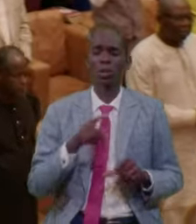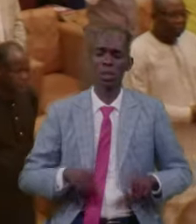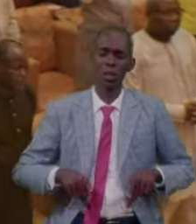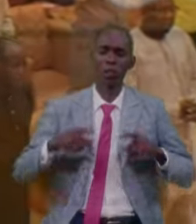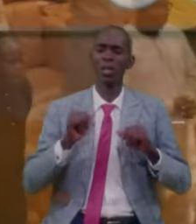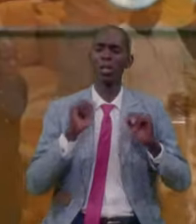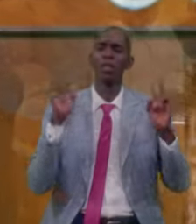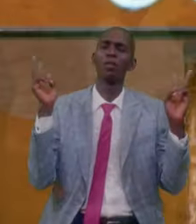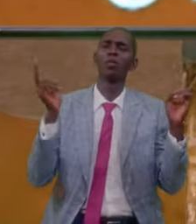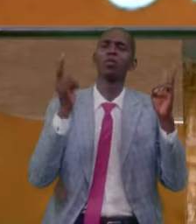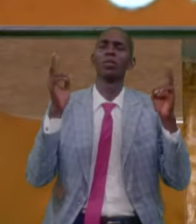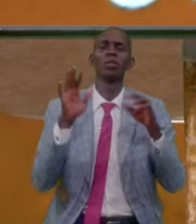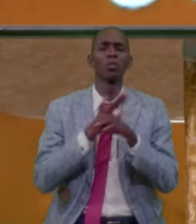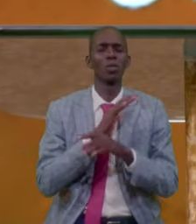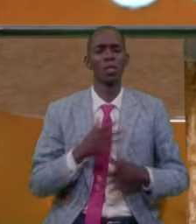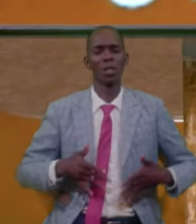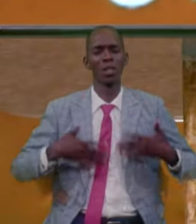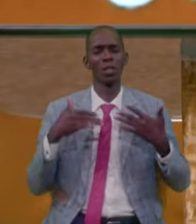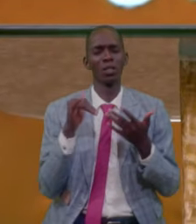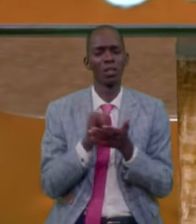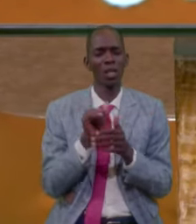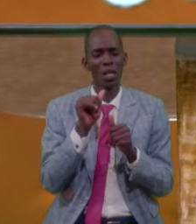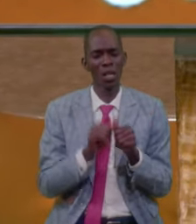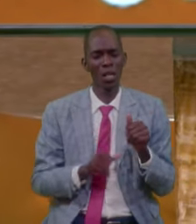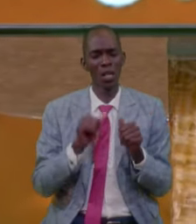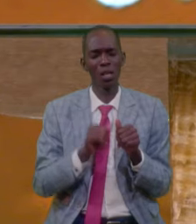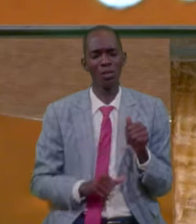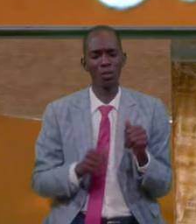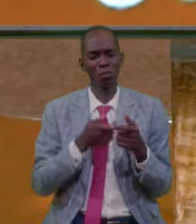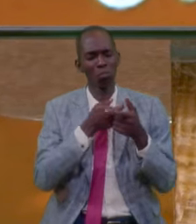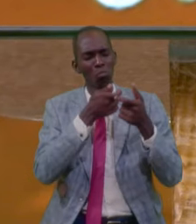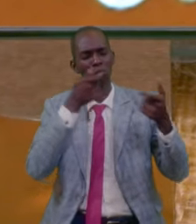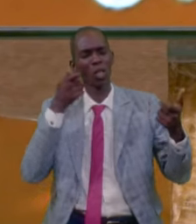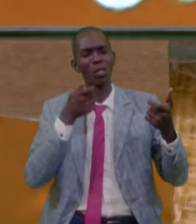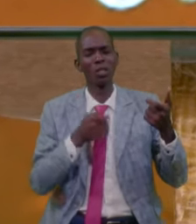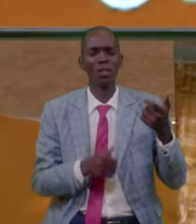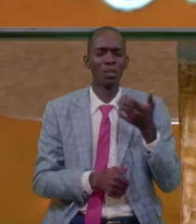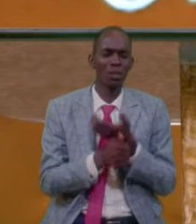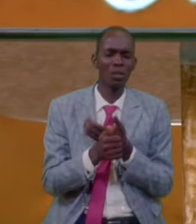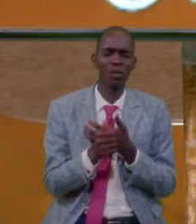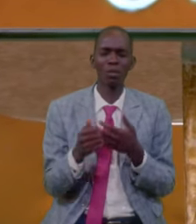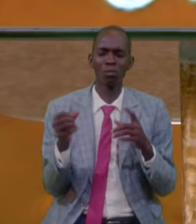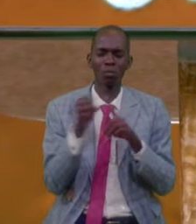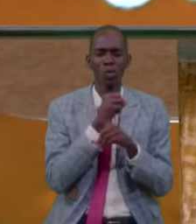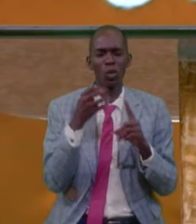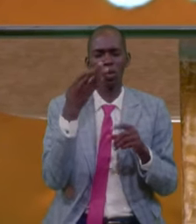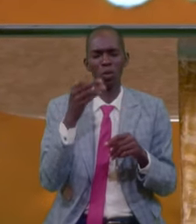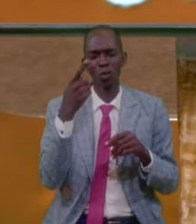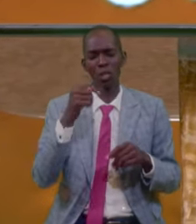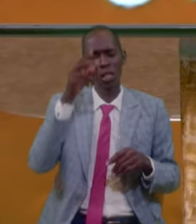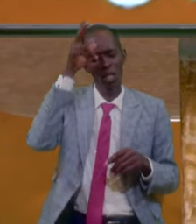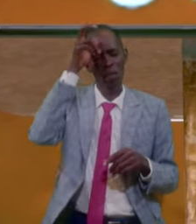life. And every arrow, every dart, fiery dart of the devil,